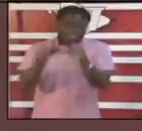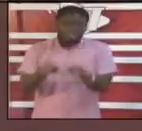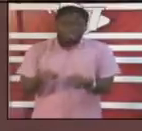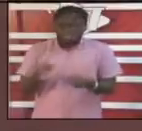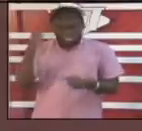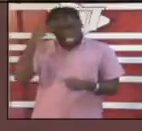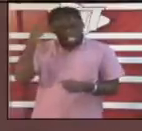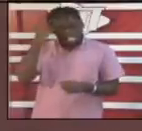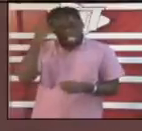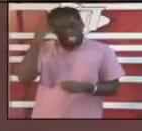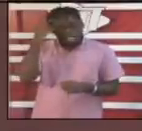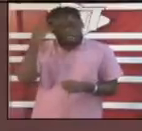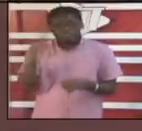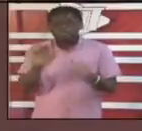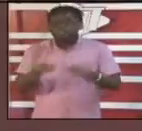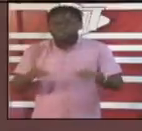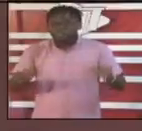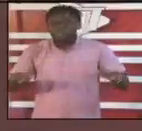their character.